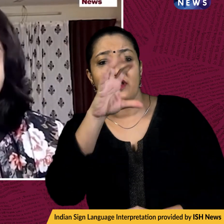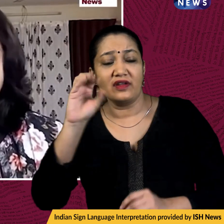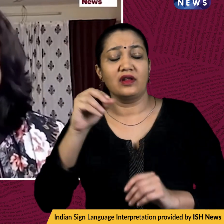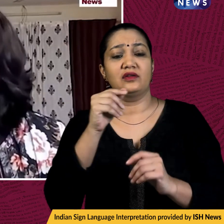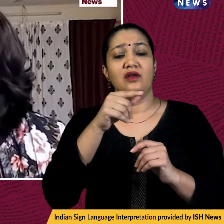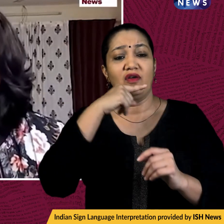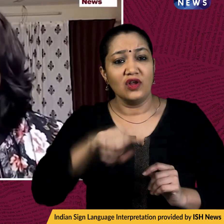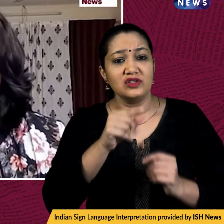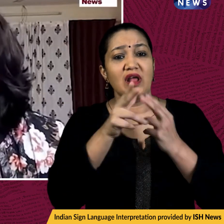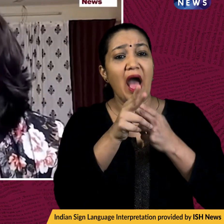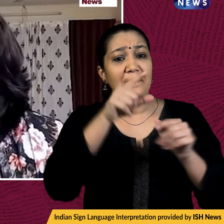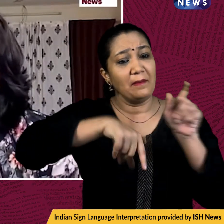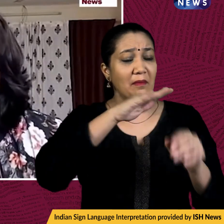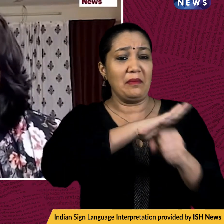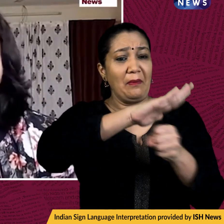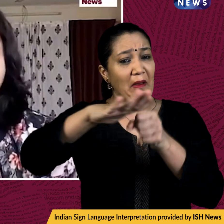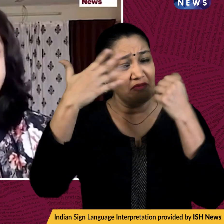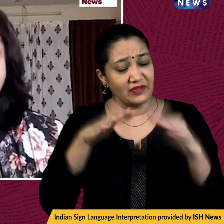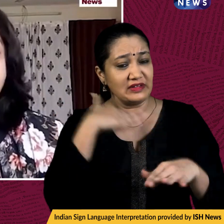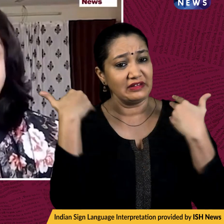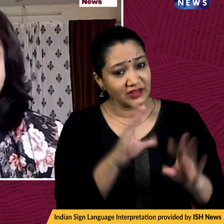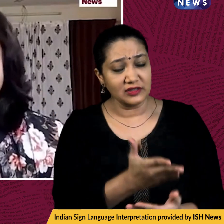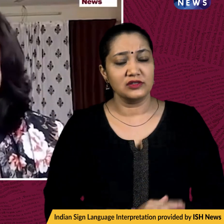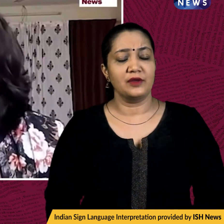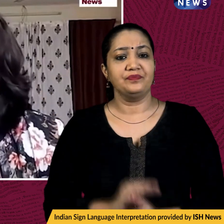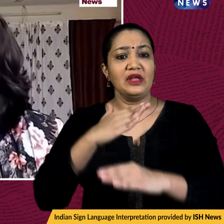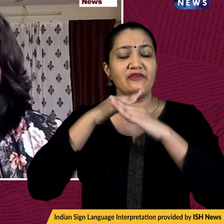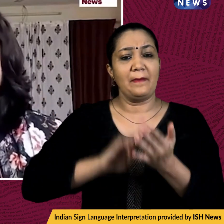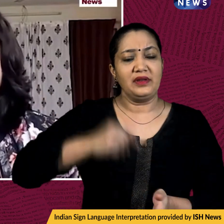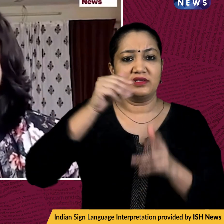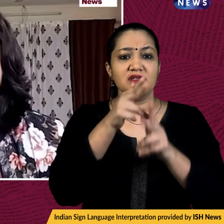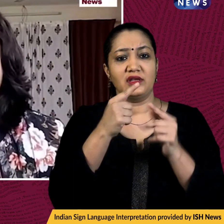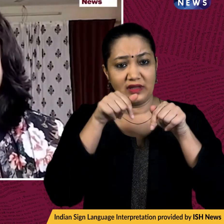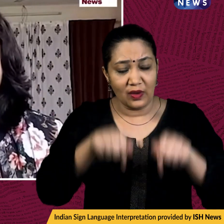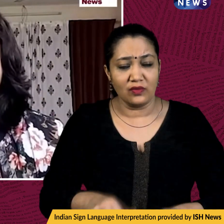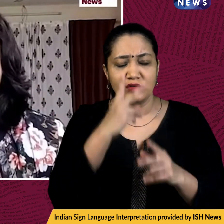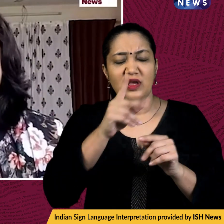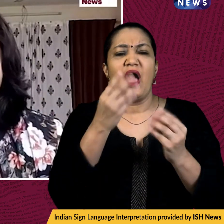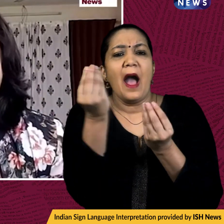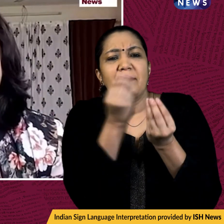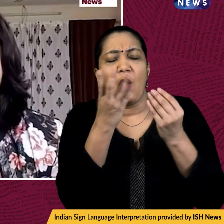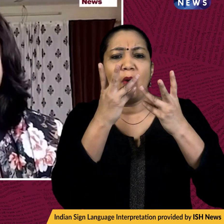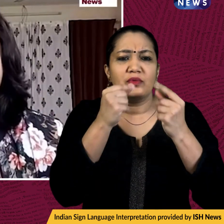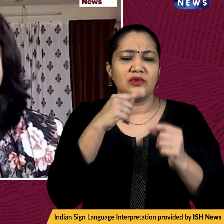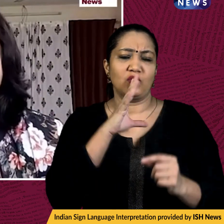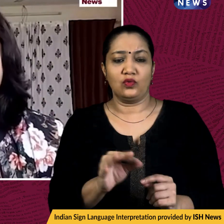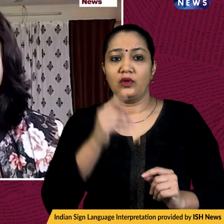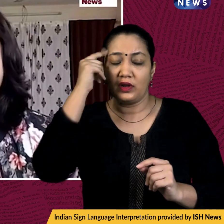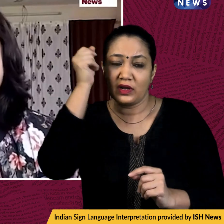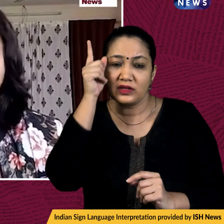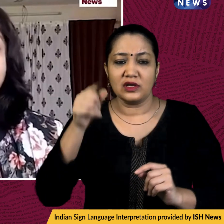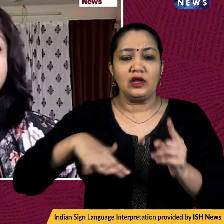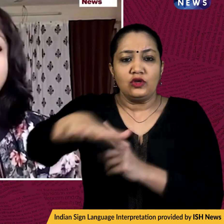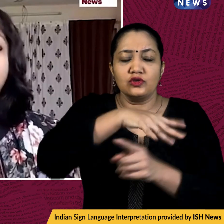5,700 Russian soldiers have been killed. The defense minister has said, and I quote, it's only indicative estimates, but it